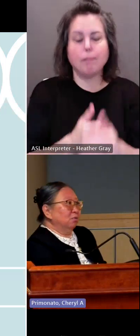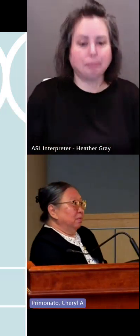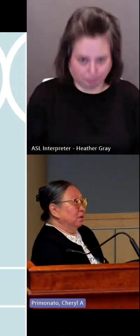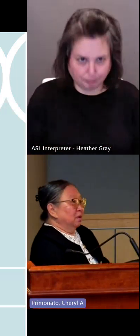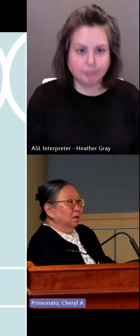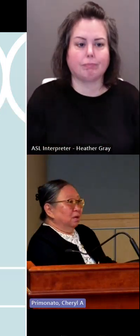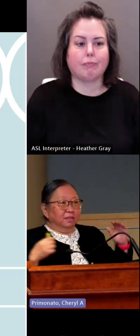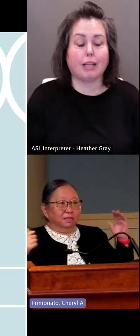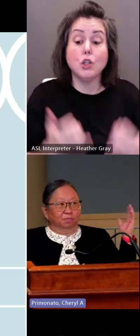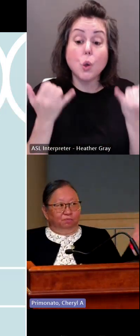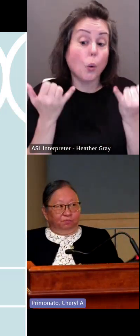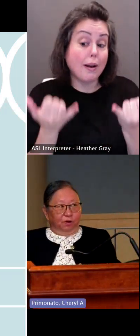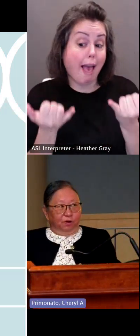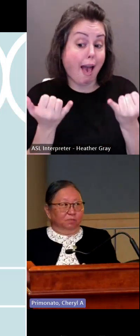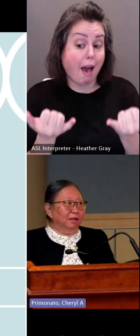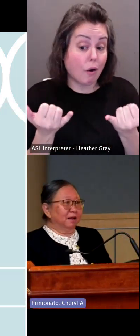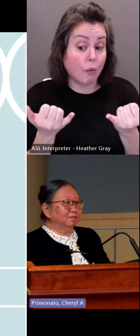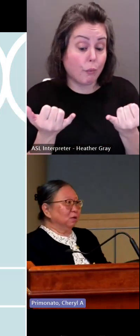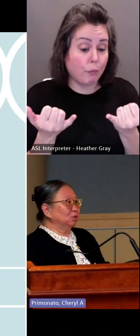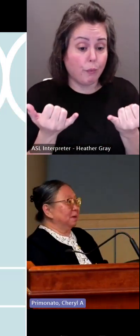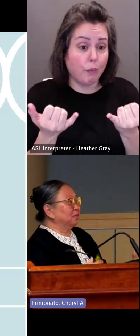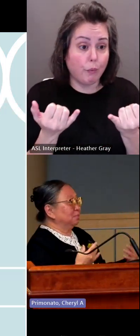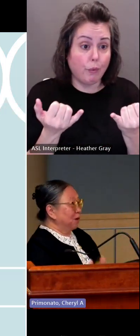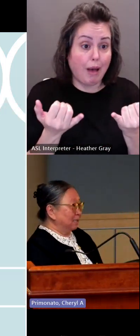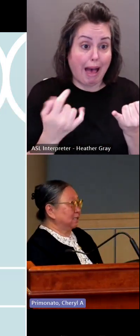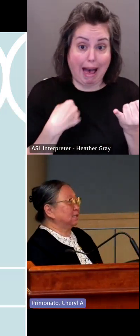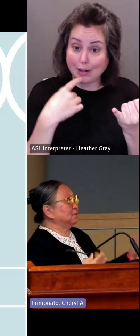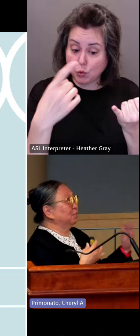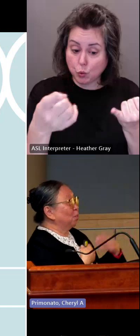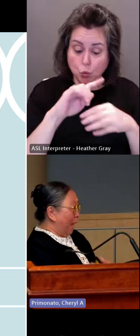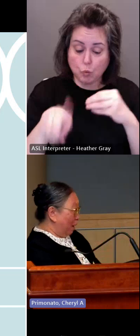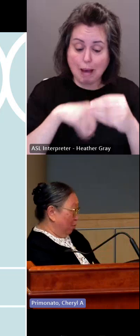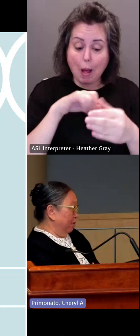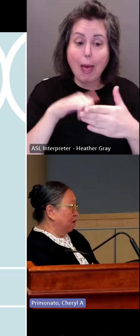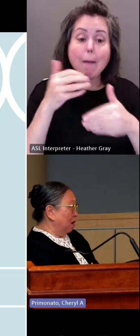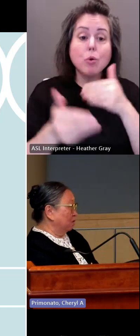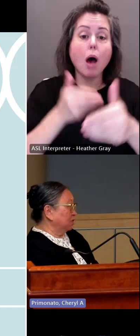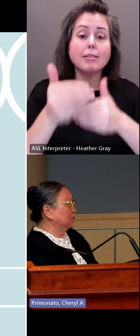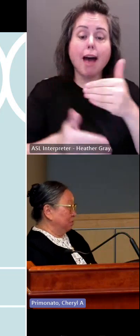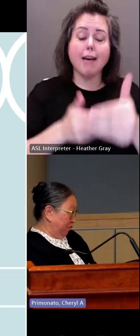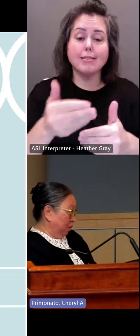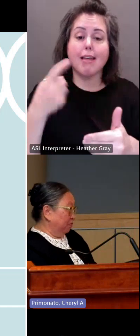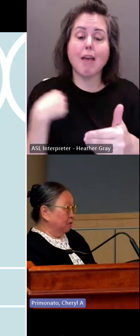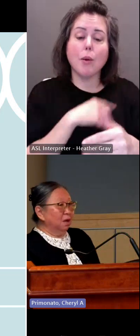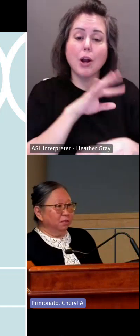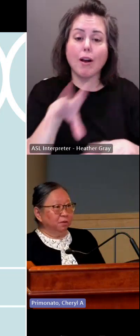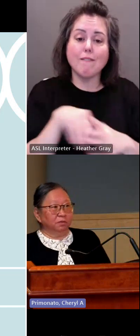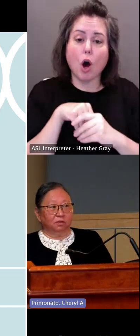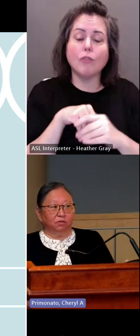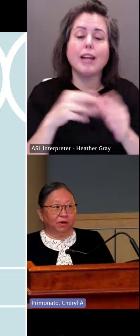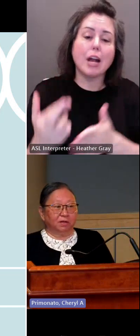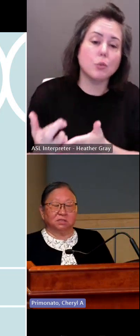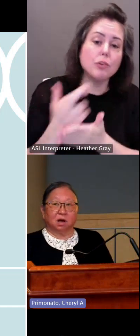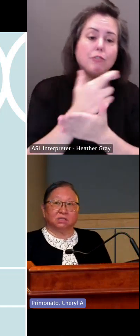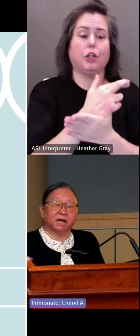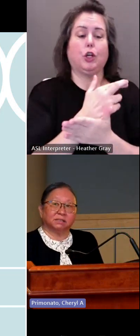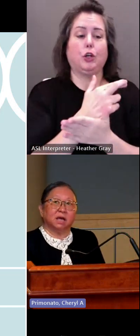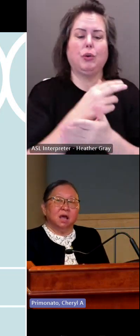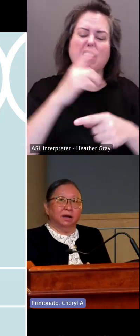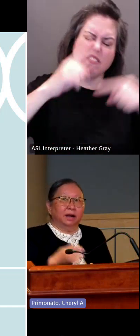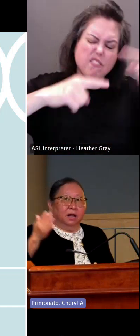So now that now that I've told you about the processes and how we're involved in the review of the